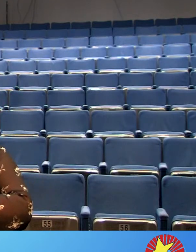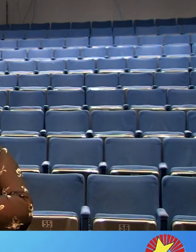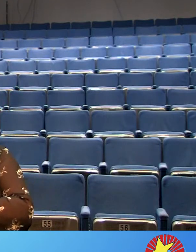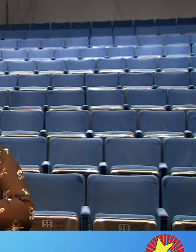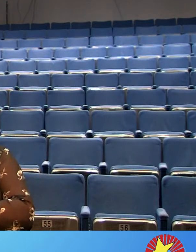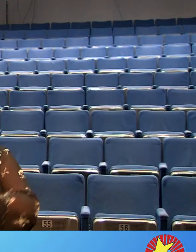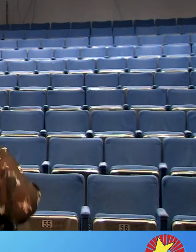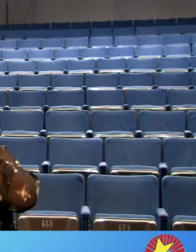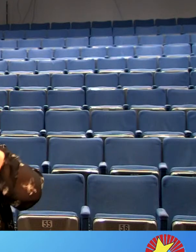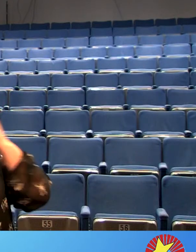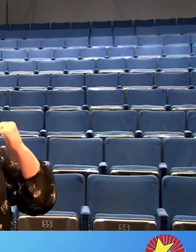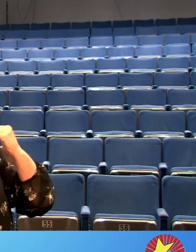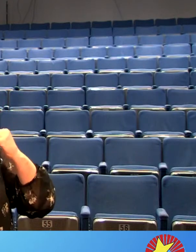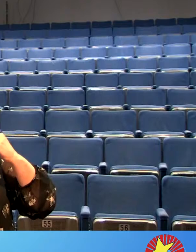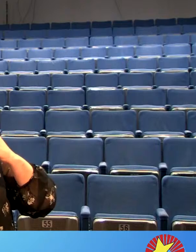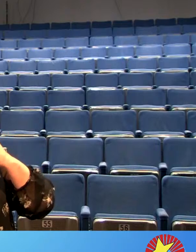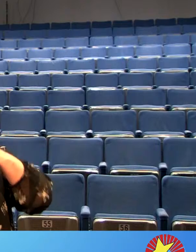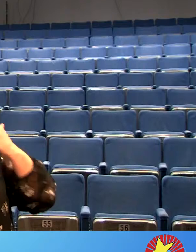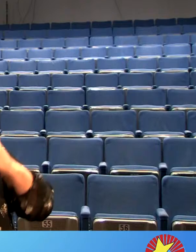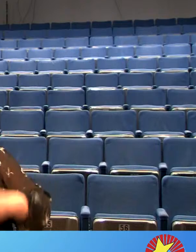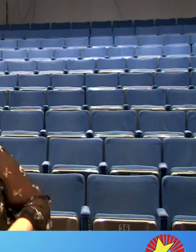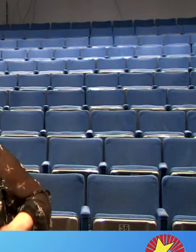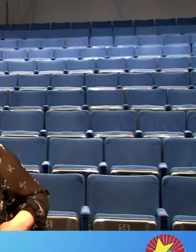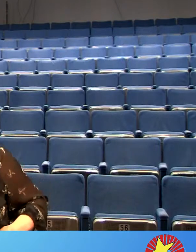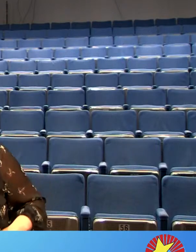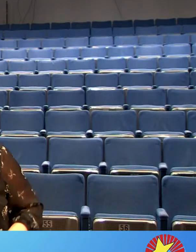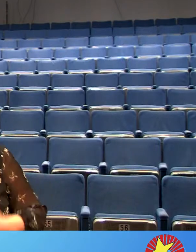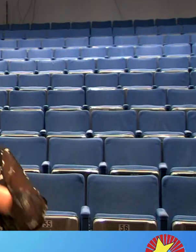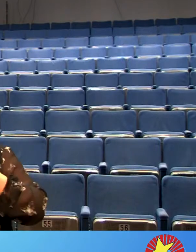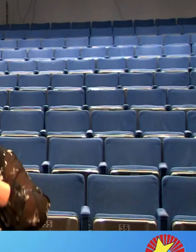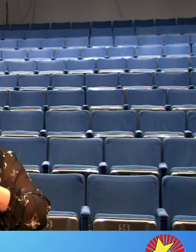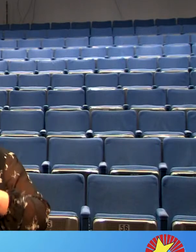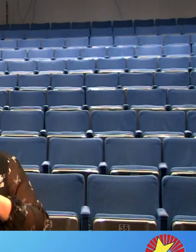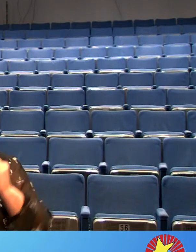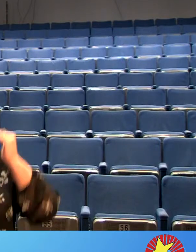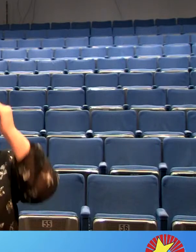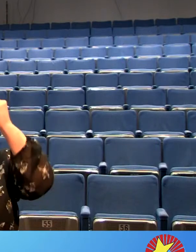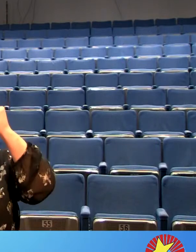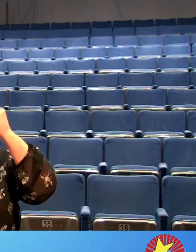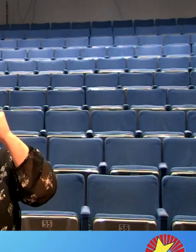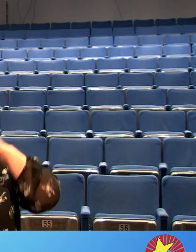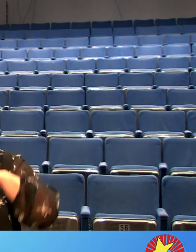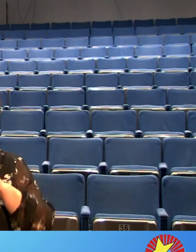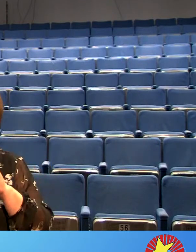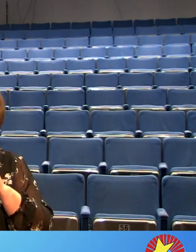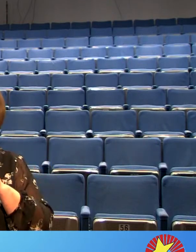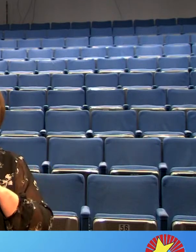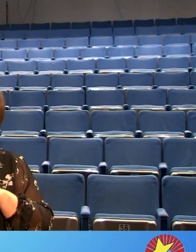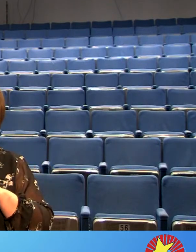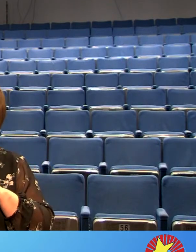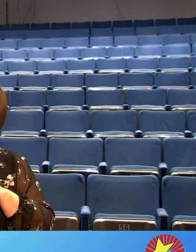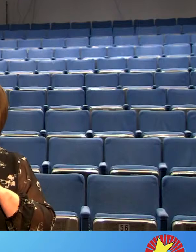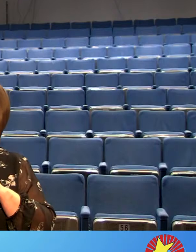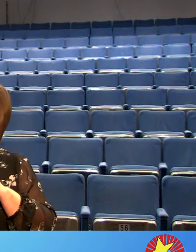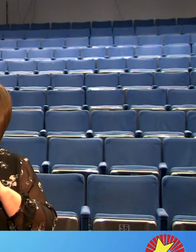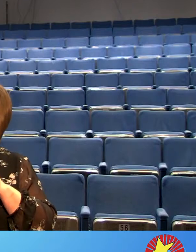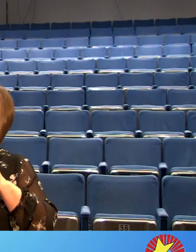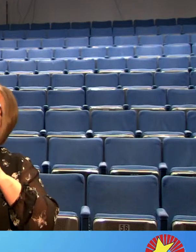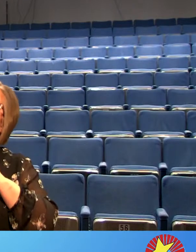In that grouping, we had 4 level 2 students who obtained level